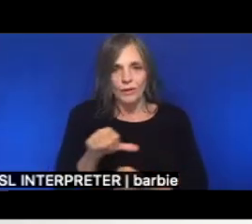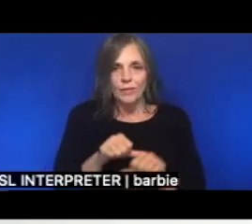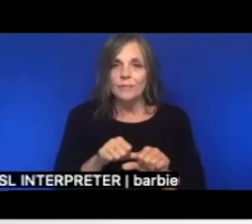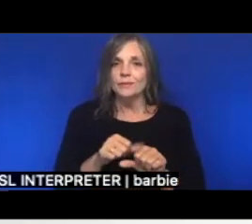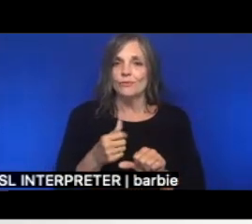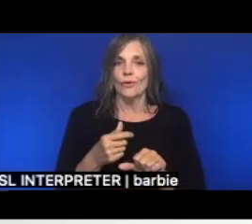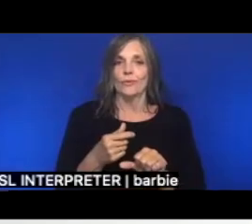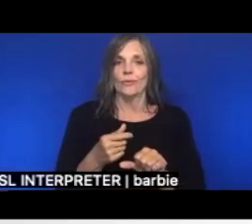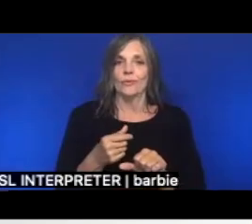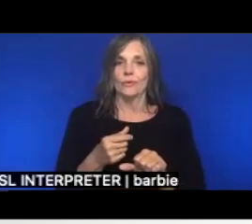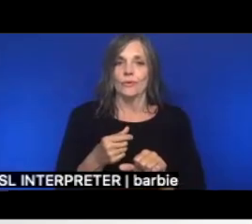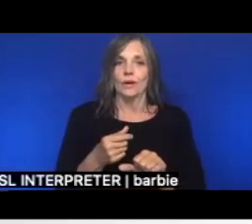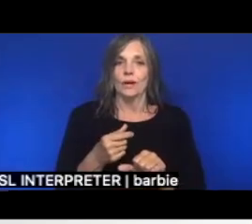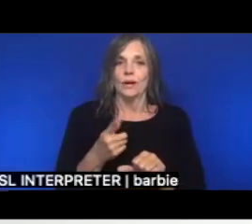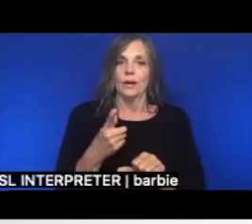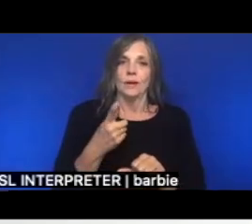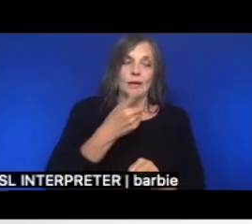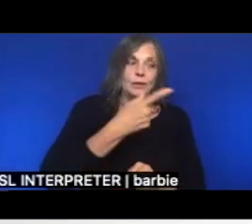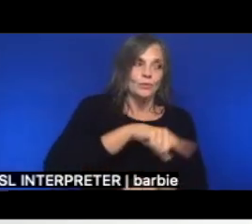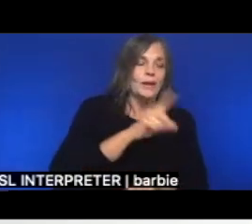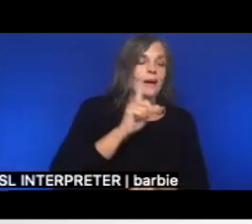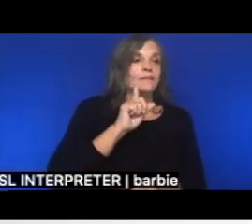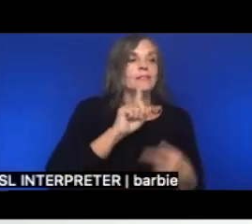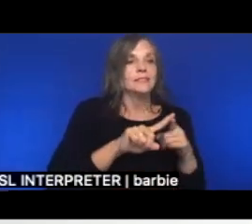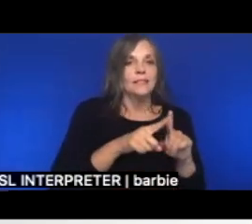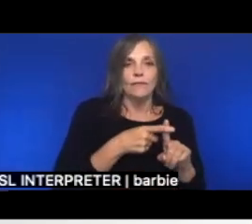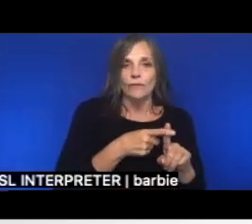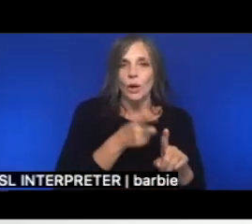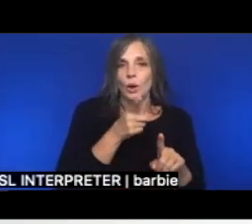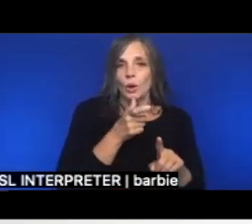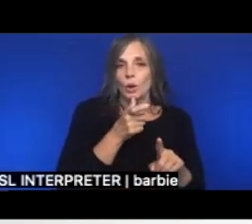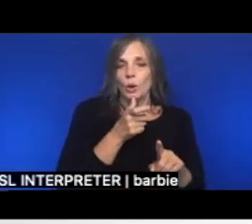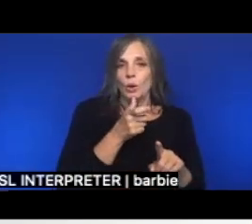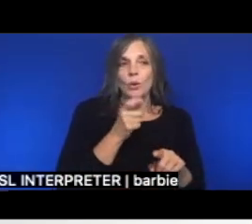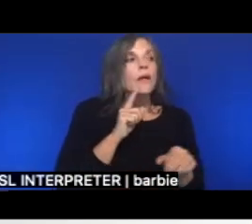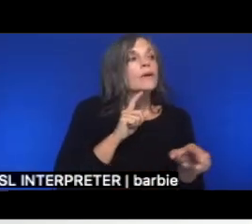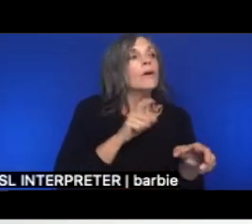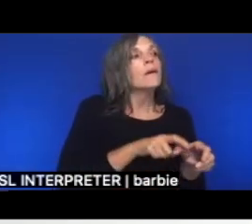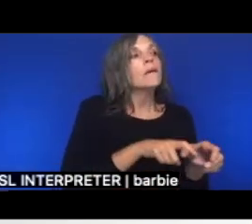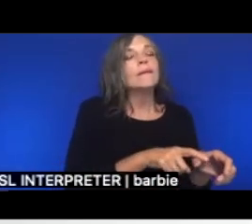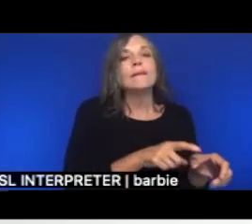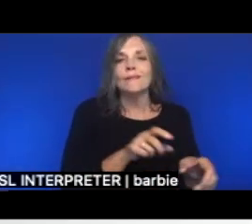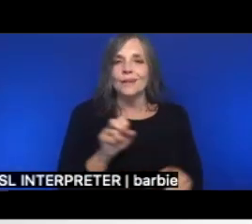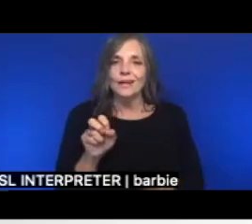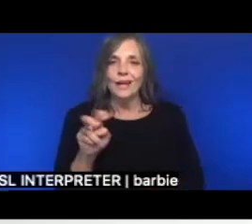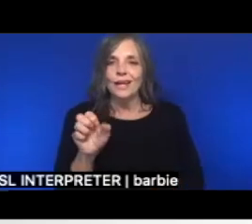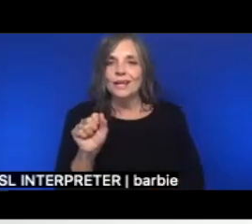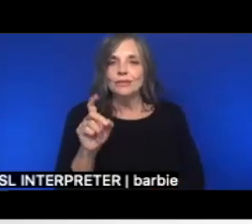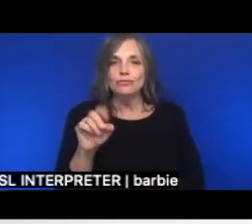be, because we have deaf friends and they could always like eavesdrop, right? Or whatever the equivalent is that.